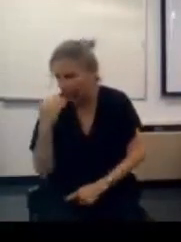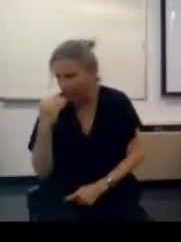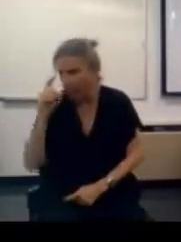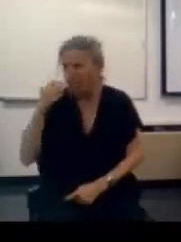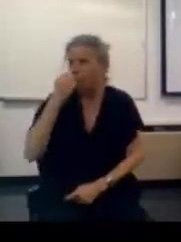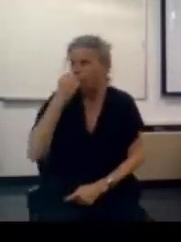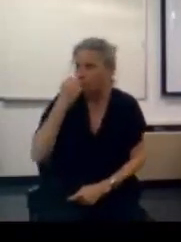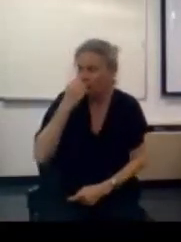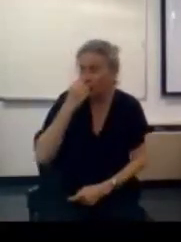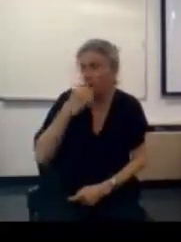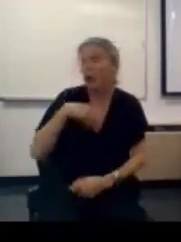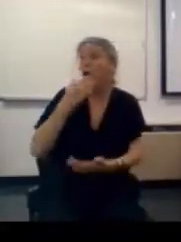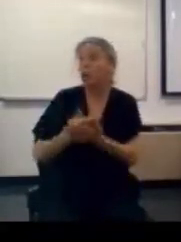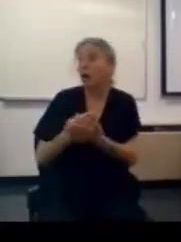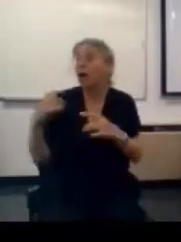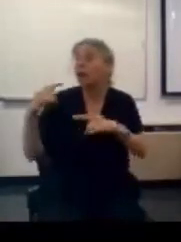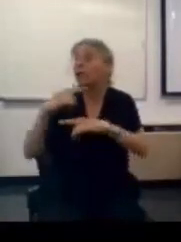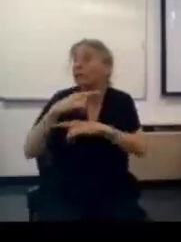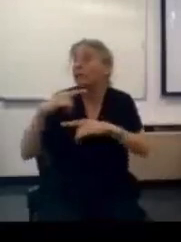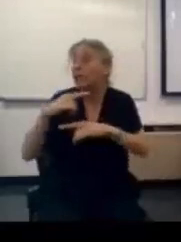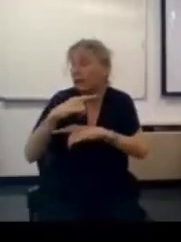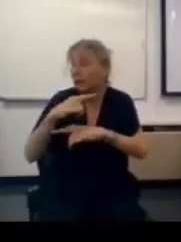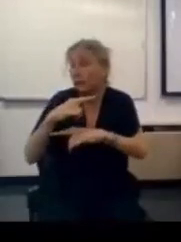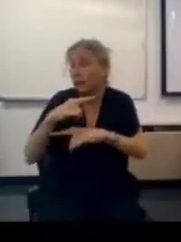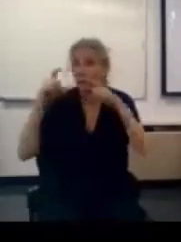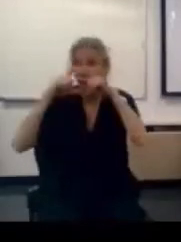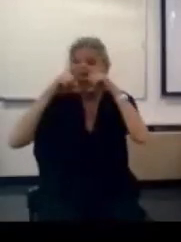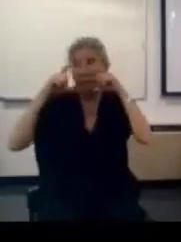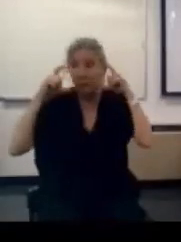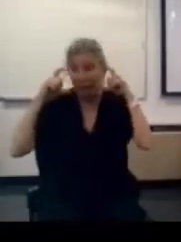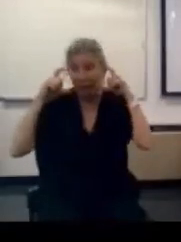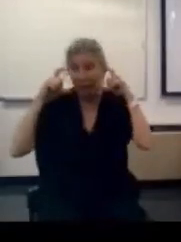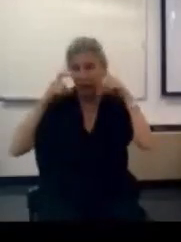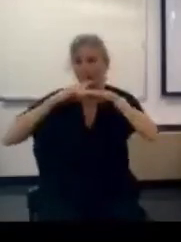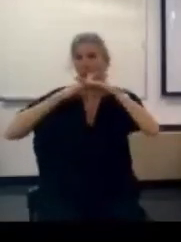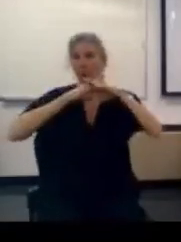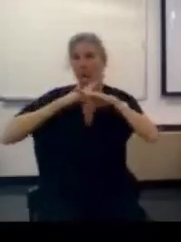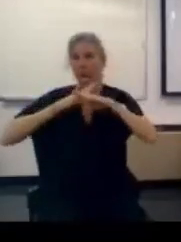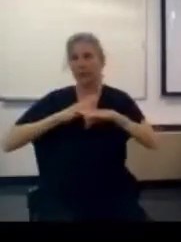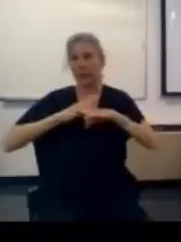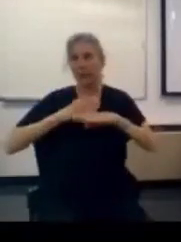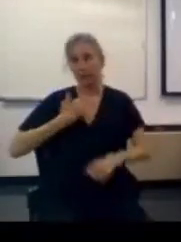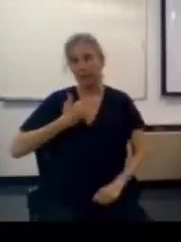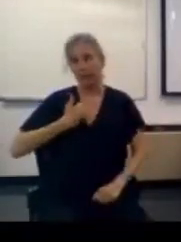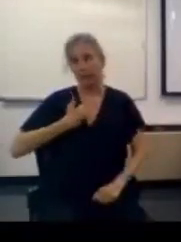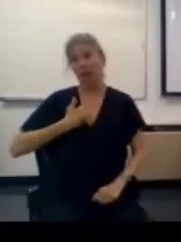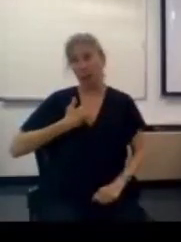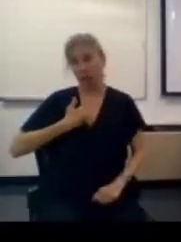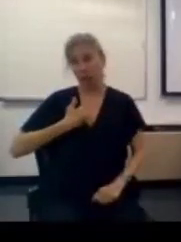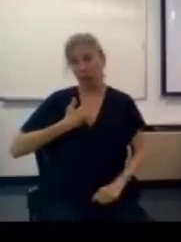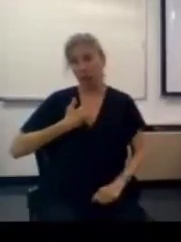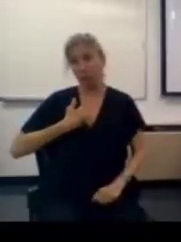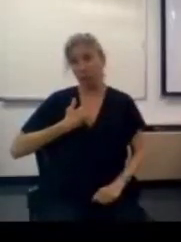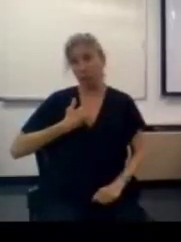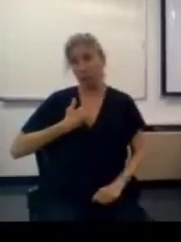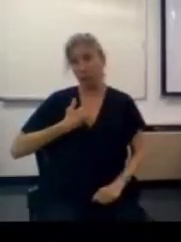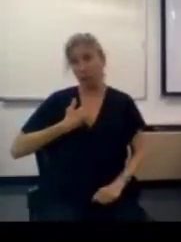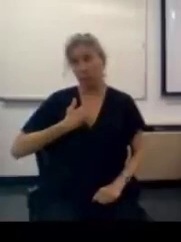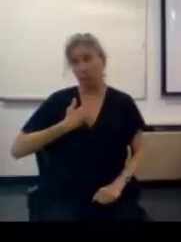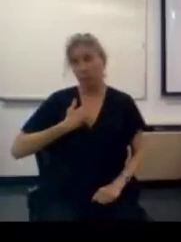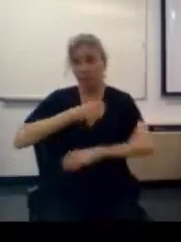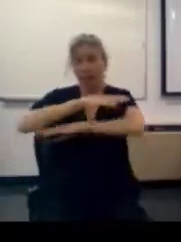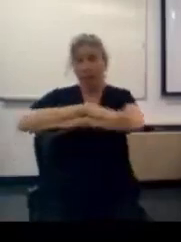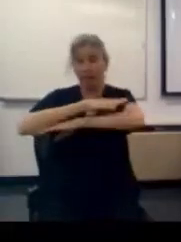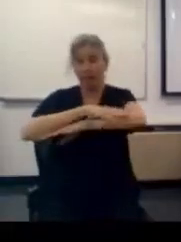say, I'm going to need a nap, going to need this. So I get to the airport, and I have my mask on because I have my compromised immune